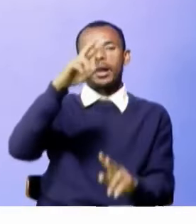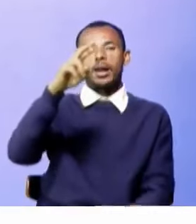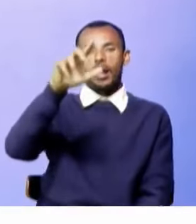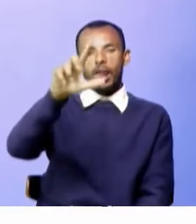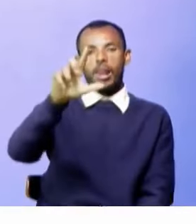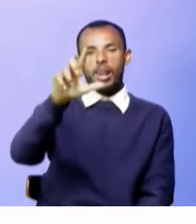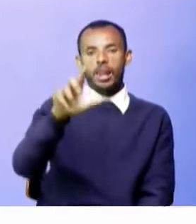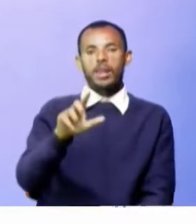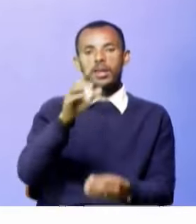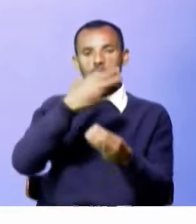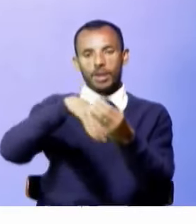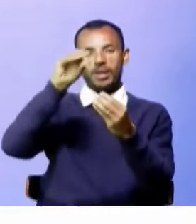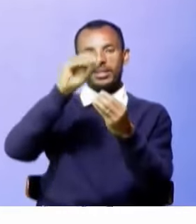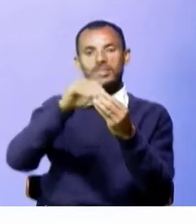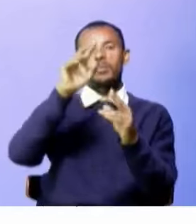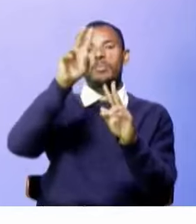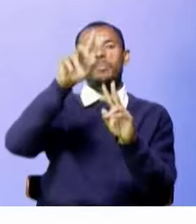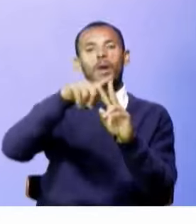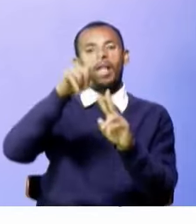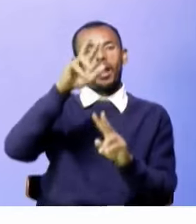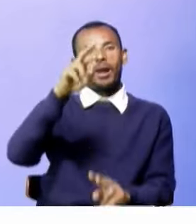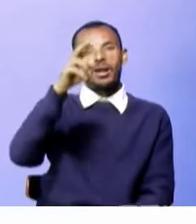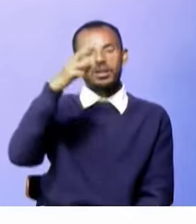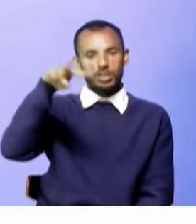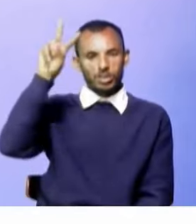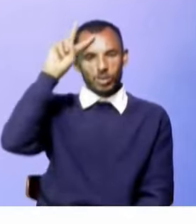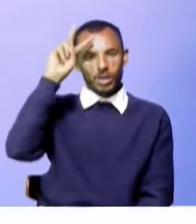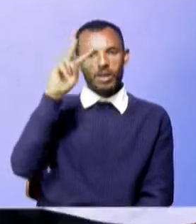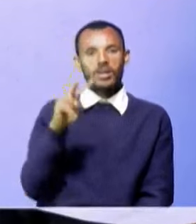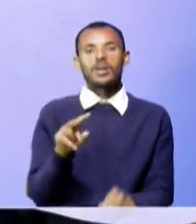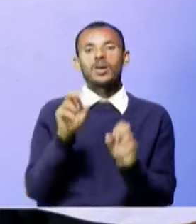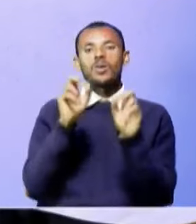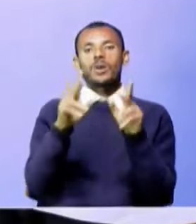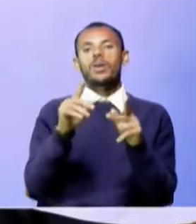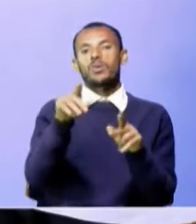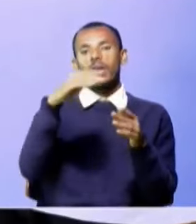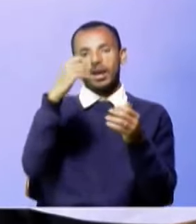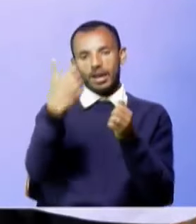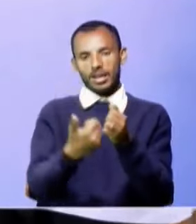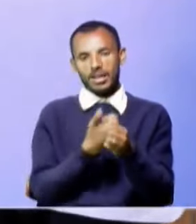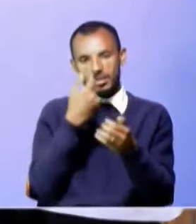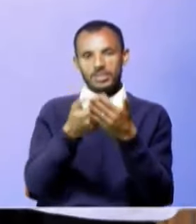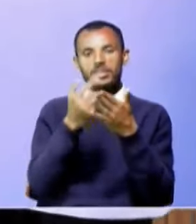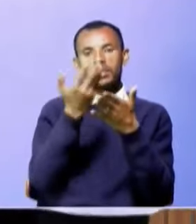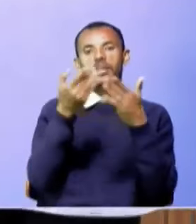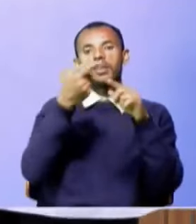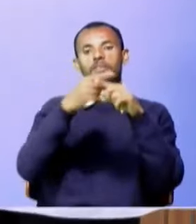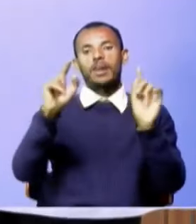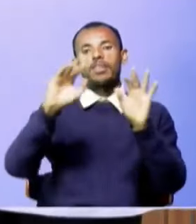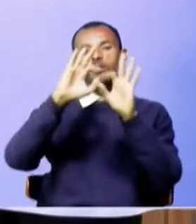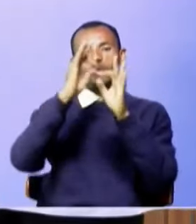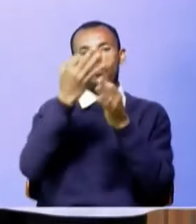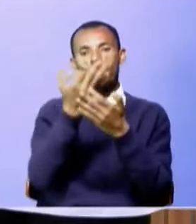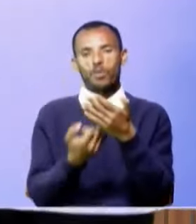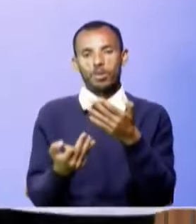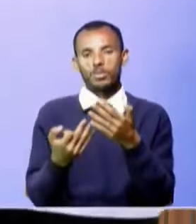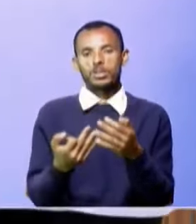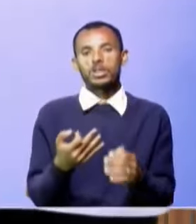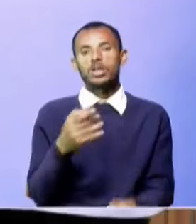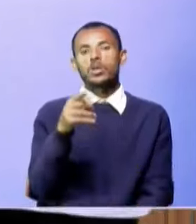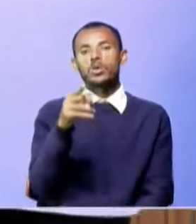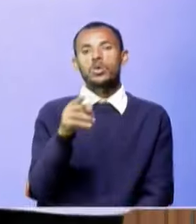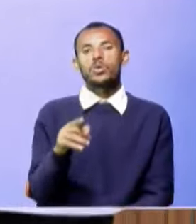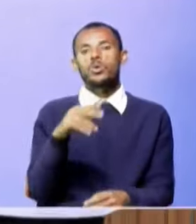RL plus pi R square. Okay, so you can rearrange this thing in different forms. That's up to you